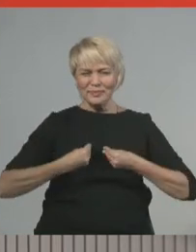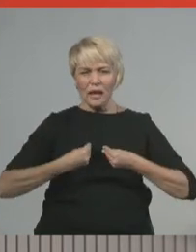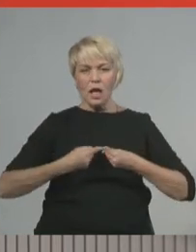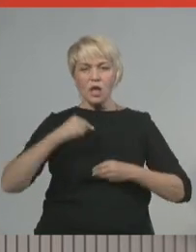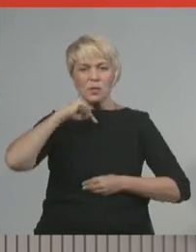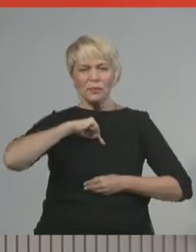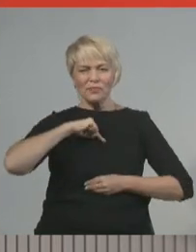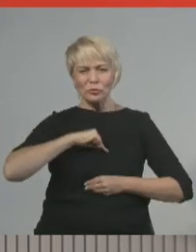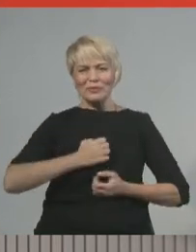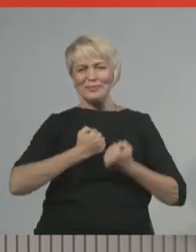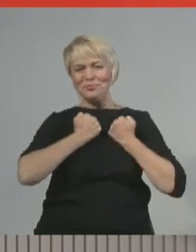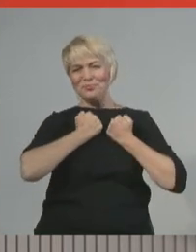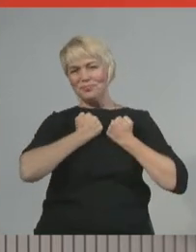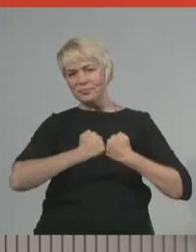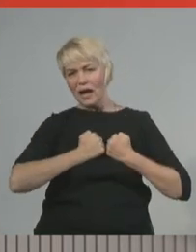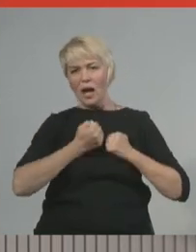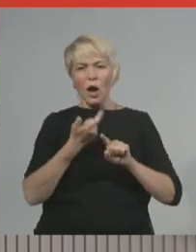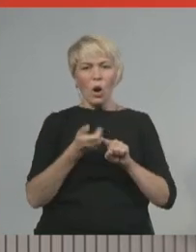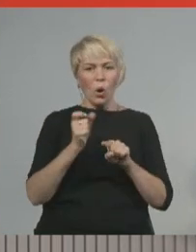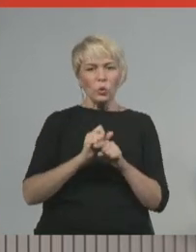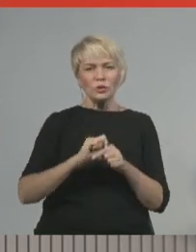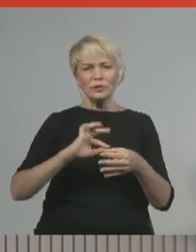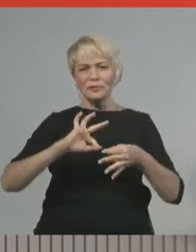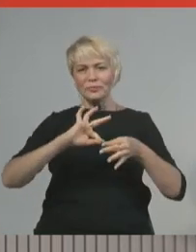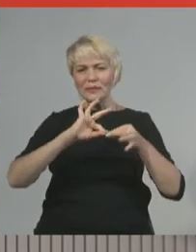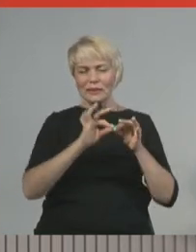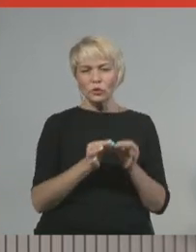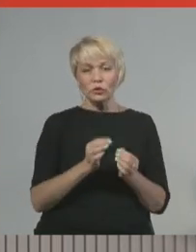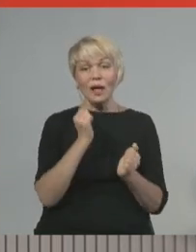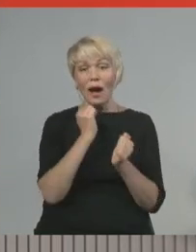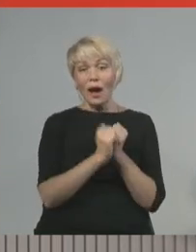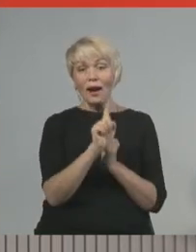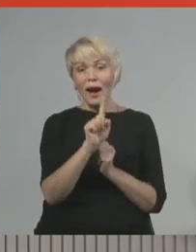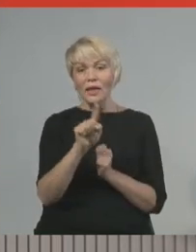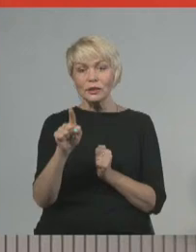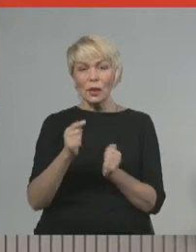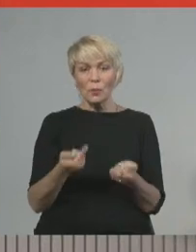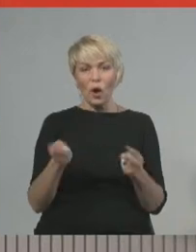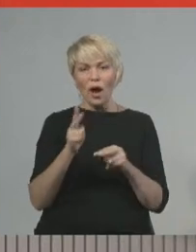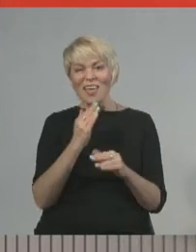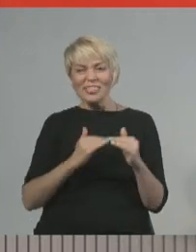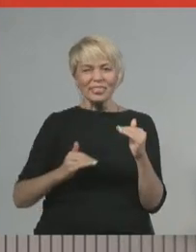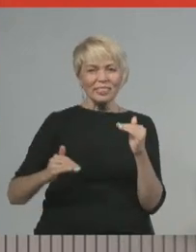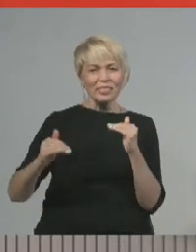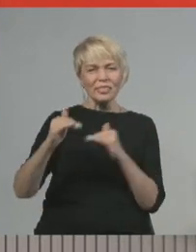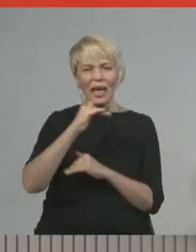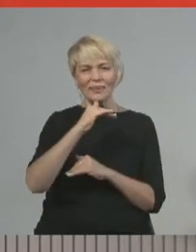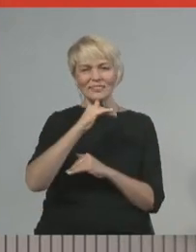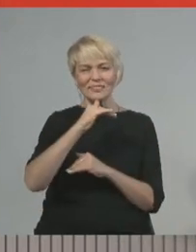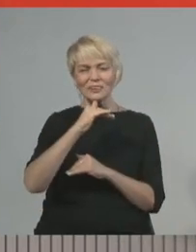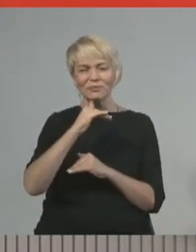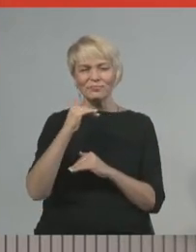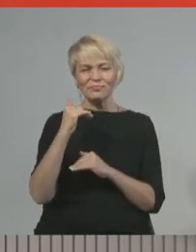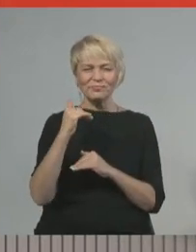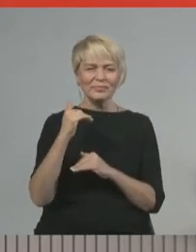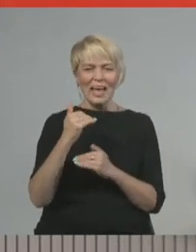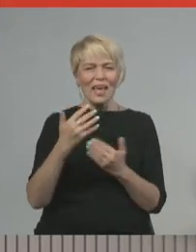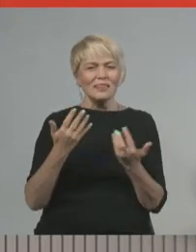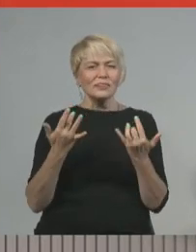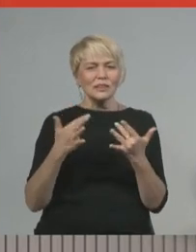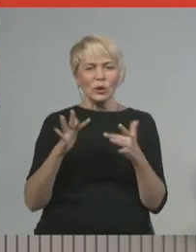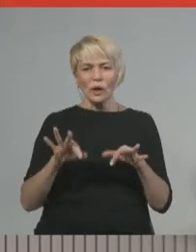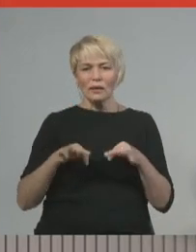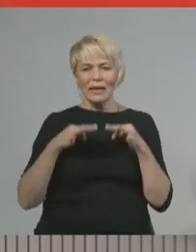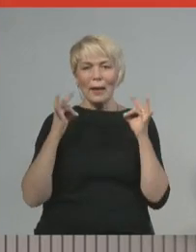we feel this pressure and we exert this pressure on ourselves that is why it's quite difficult to be above